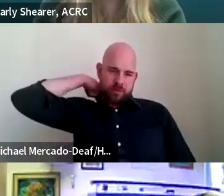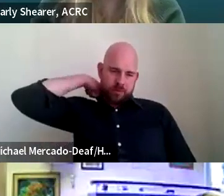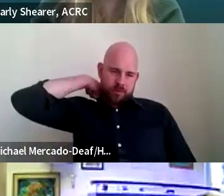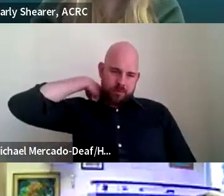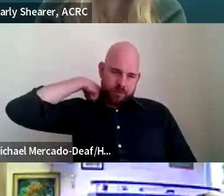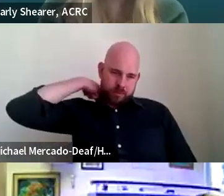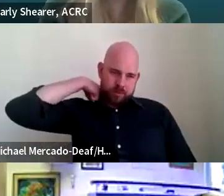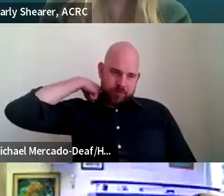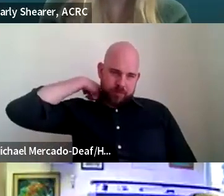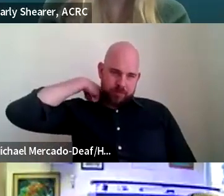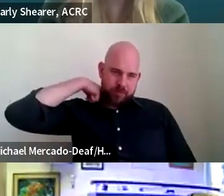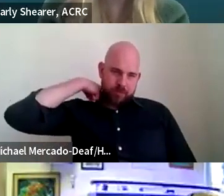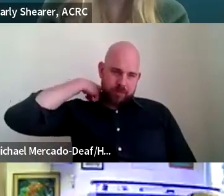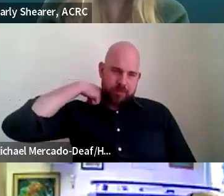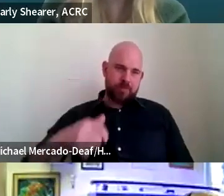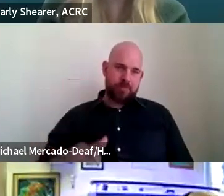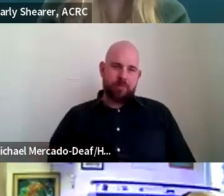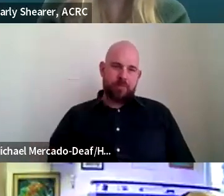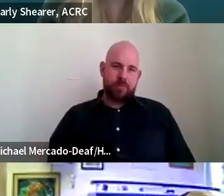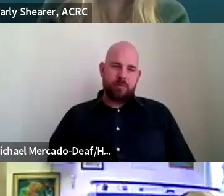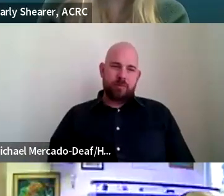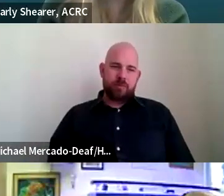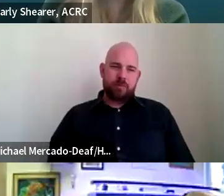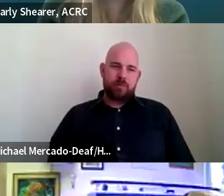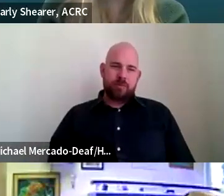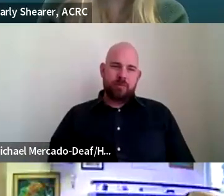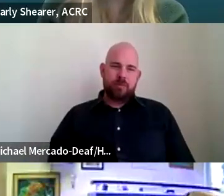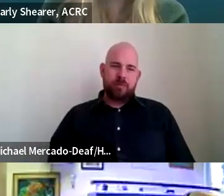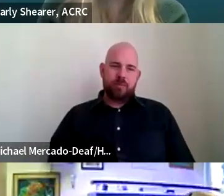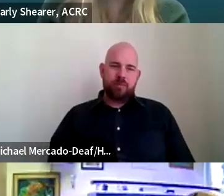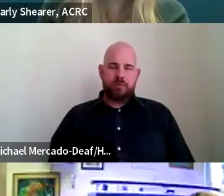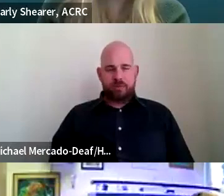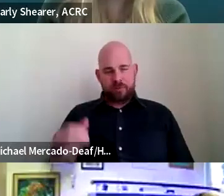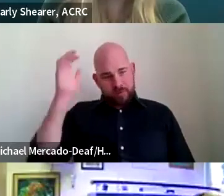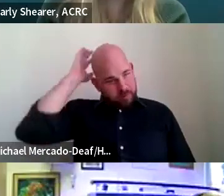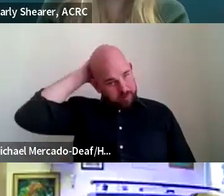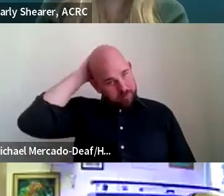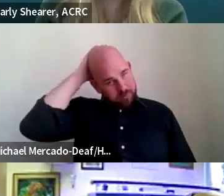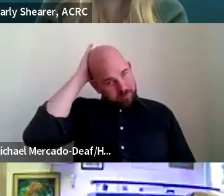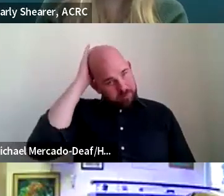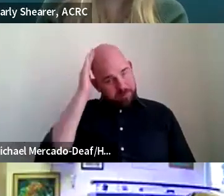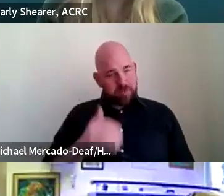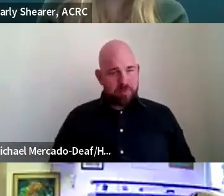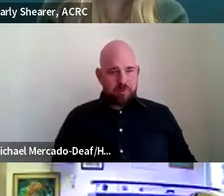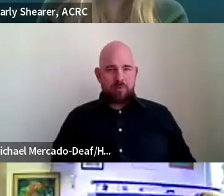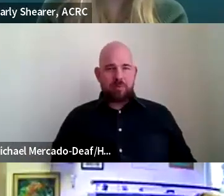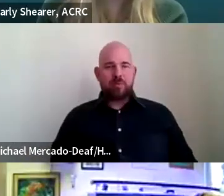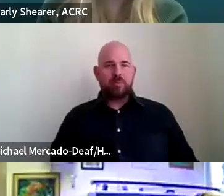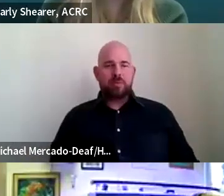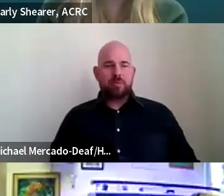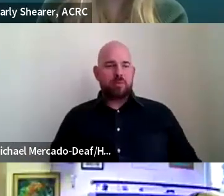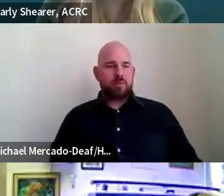best implement it and ensure that we can get everyone set up. We know that there's certainly a lot of utilization that's going on. And again,